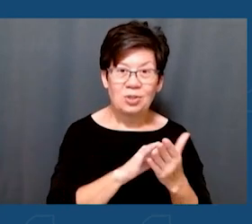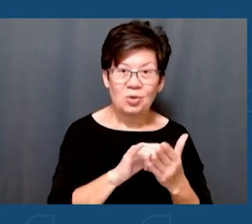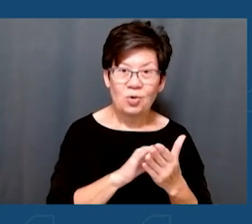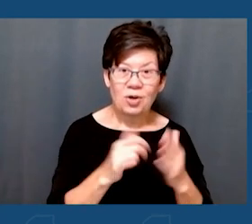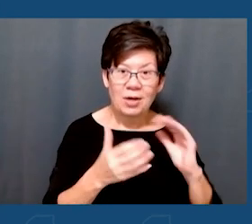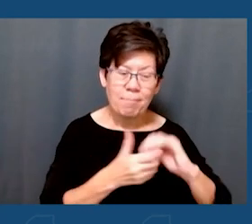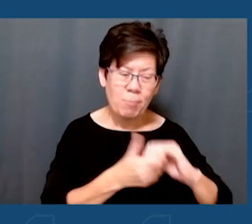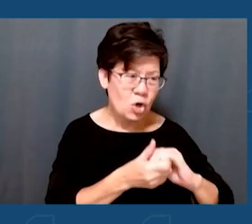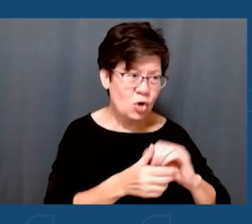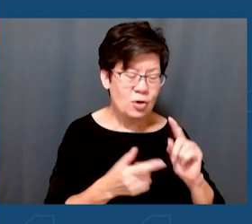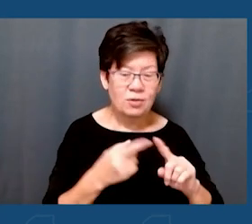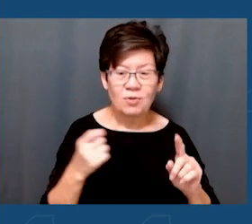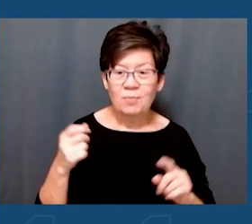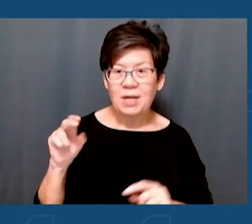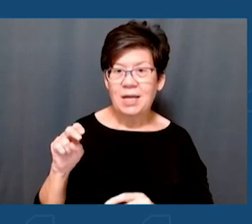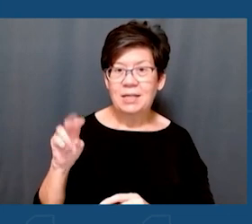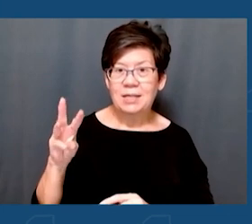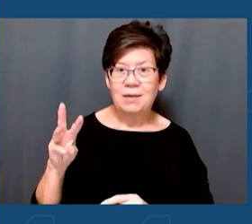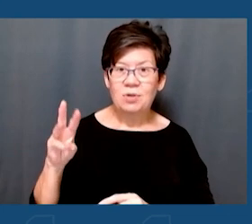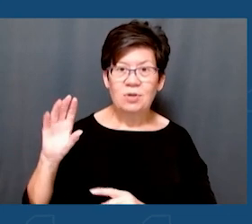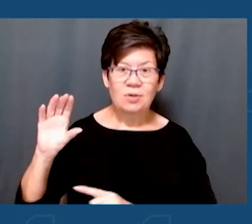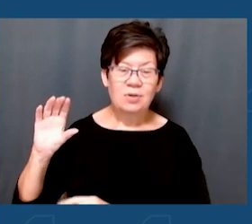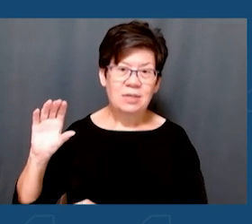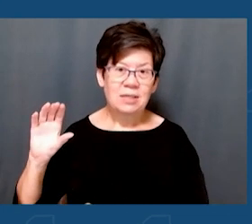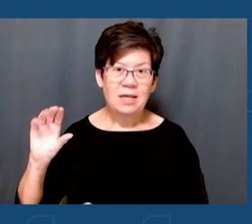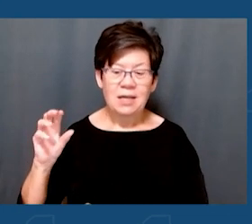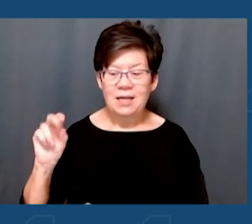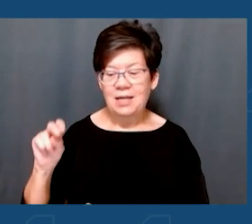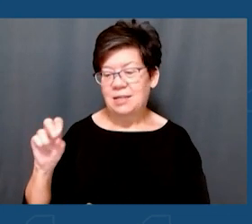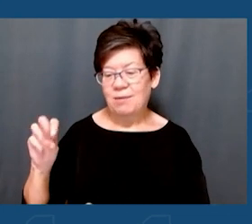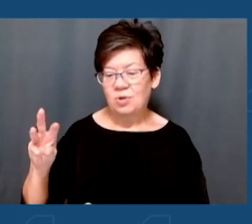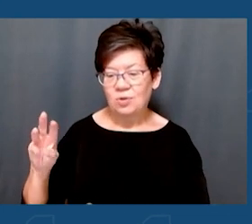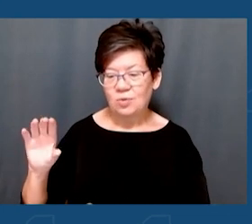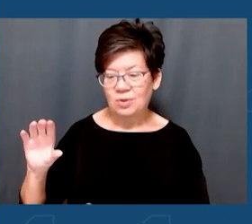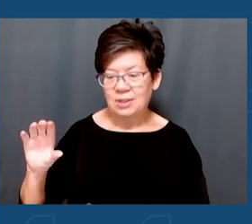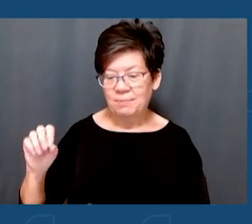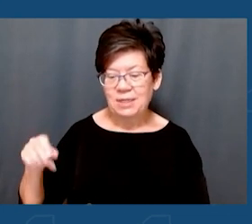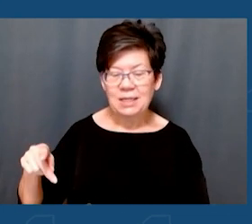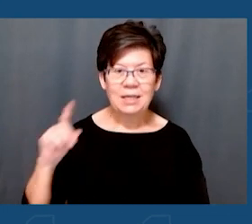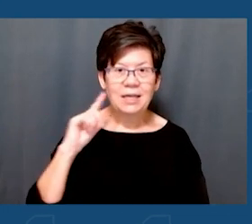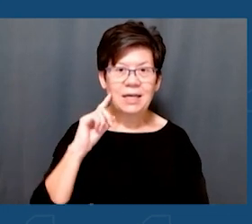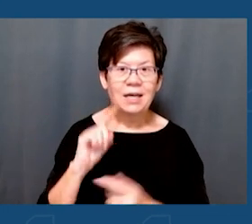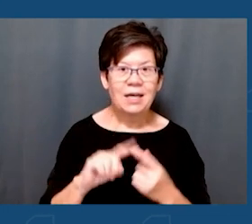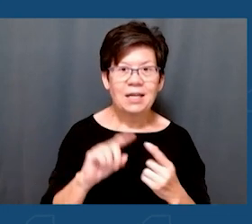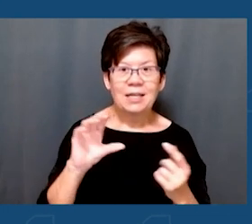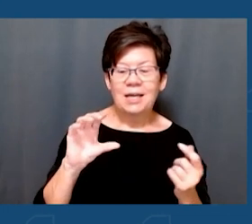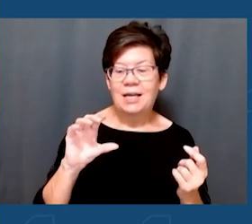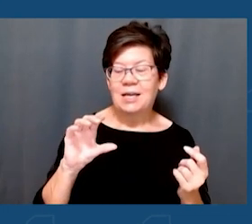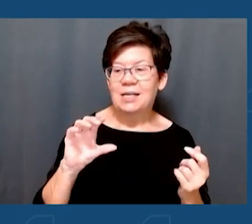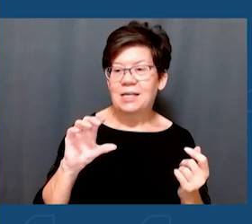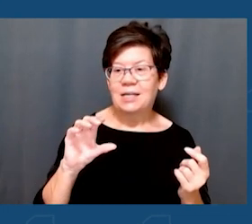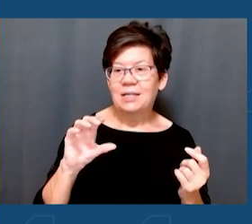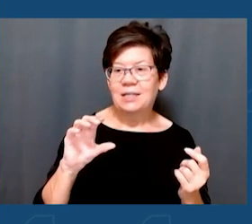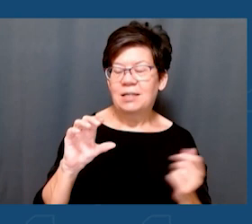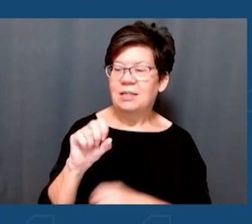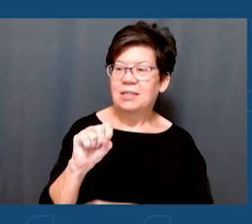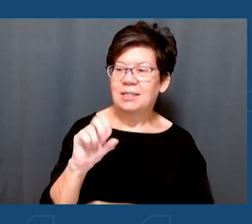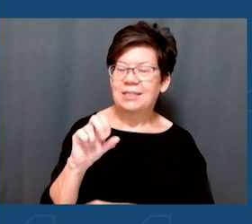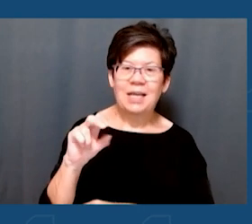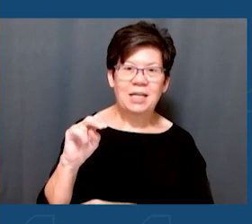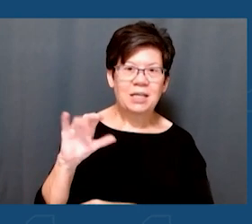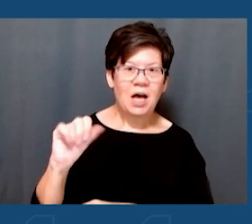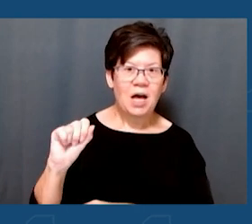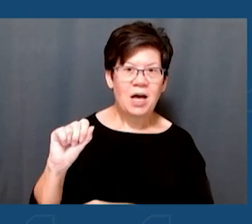the NAACP like Pastor Mark Blue and J.C. Seneca from the Seneca Nation of Indians, a counselor there. This is a